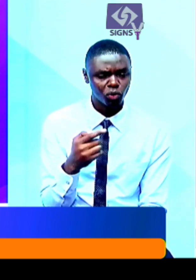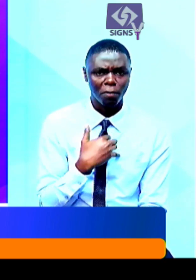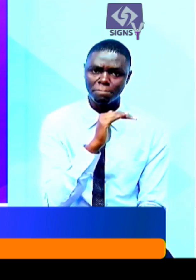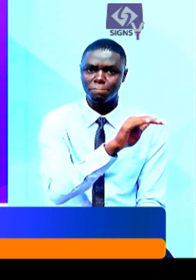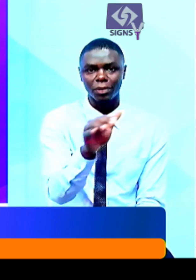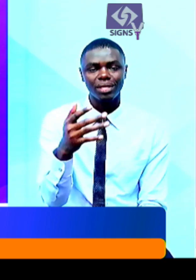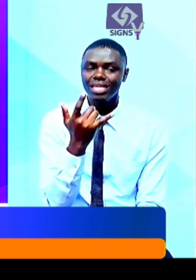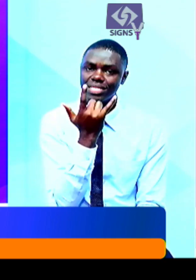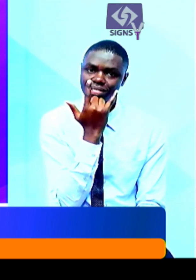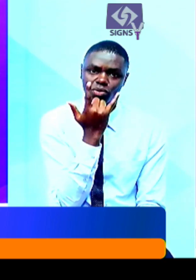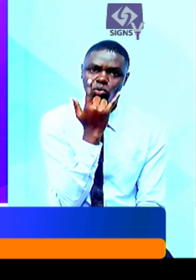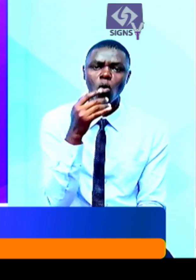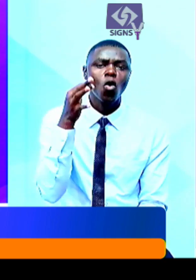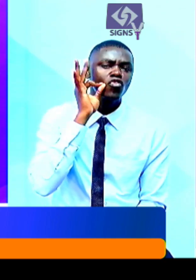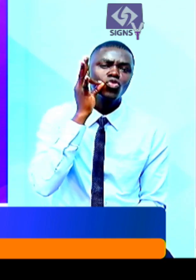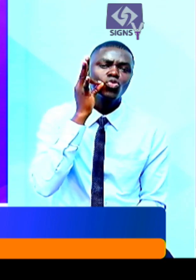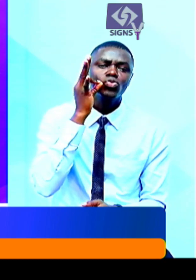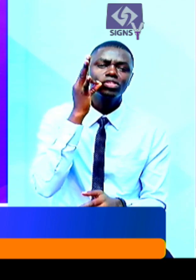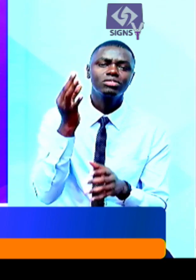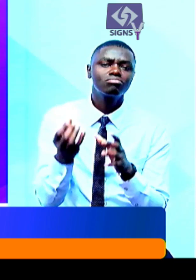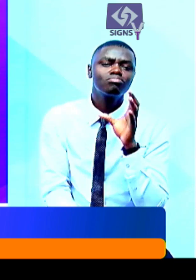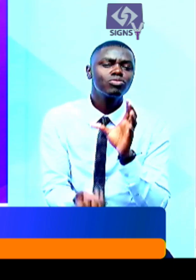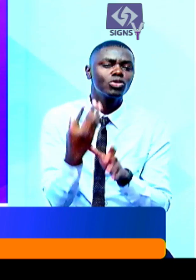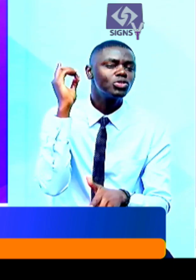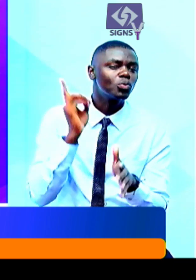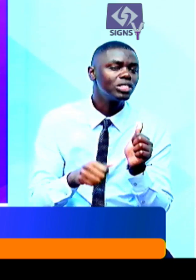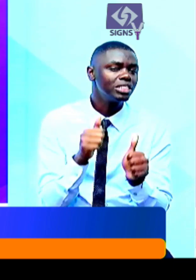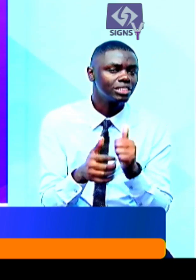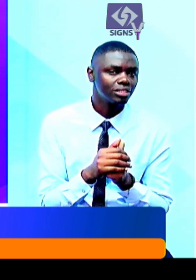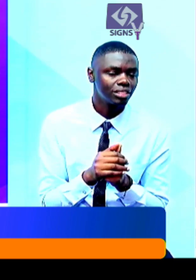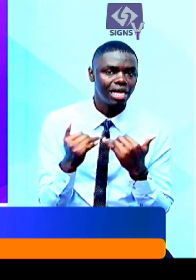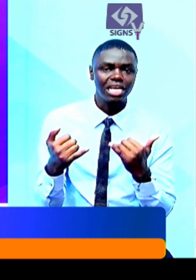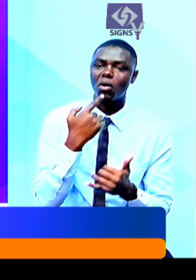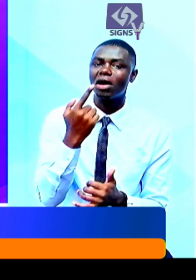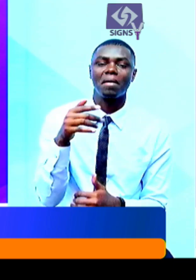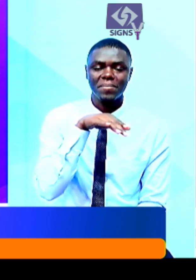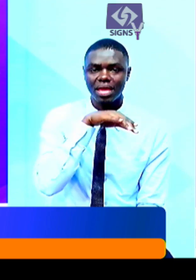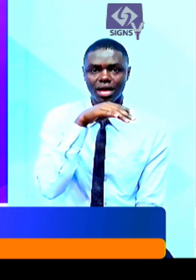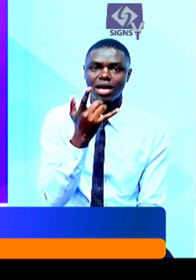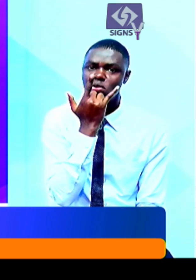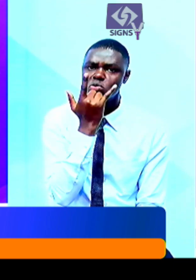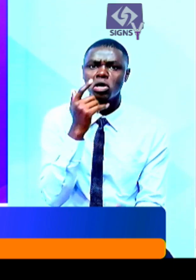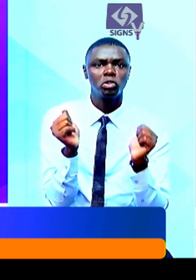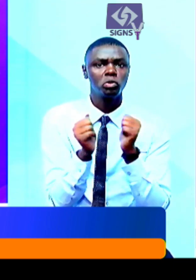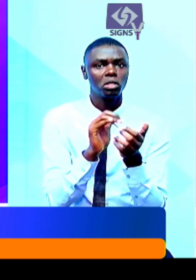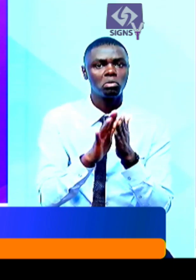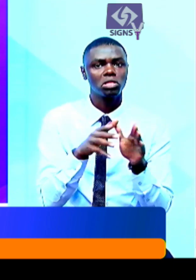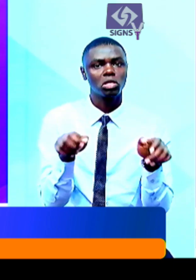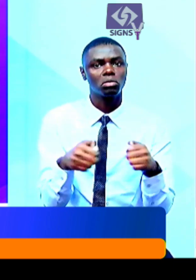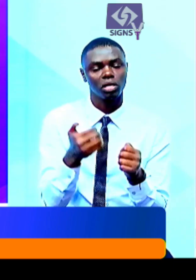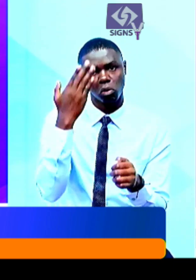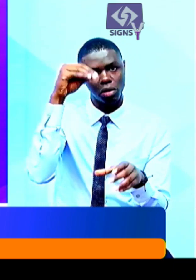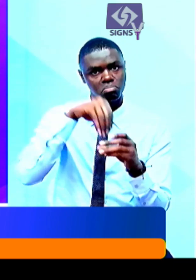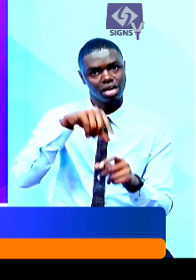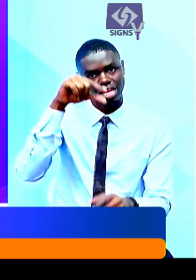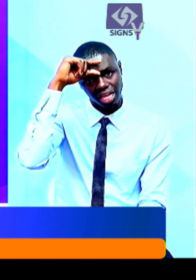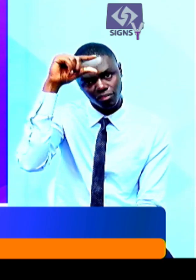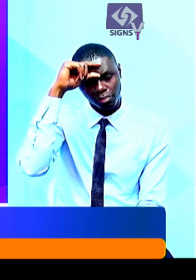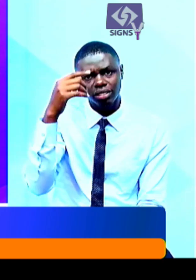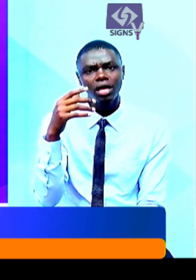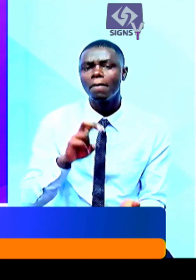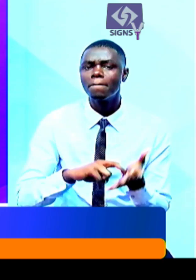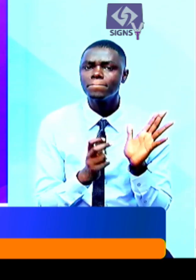Luos, which fruit is this that they're producing? Now he's telling them, kumi bila break, because they are in government, isn't it?